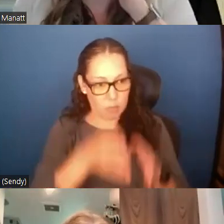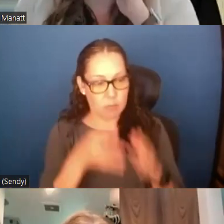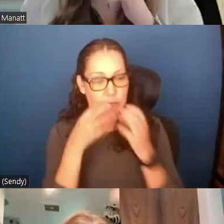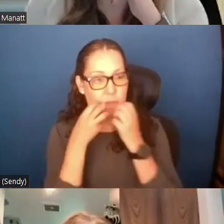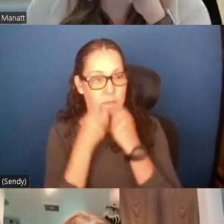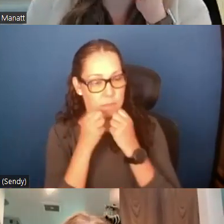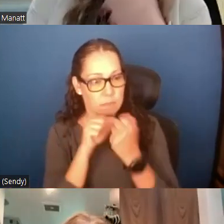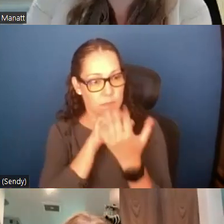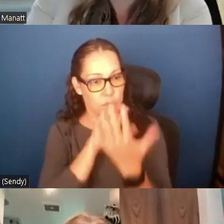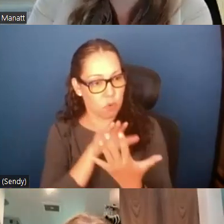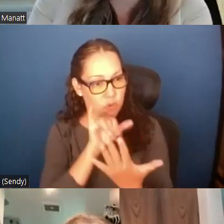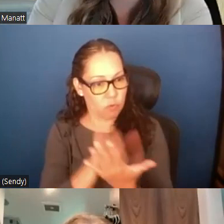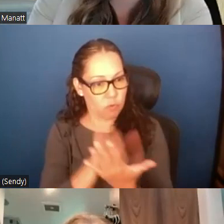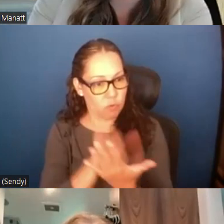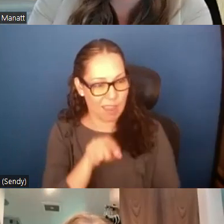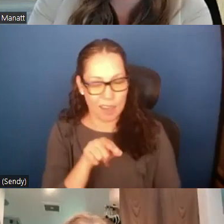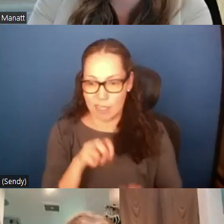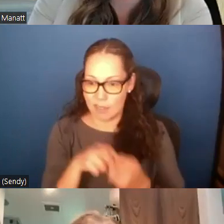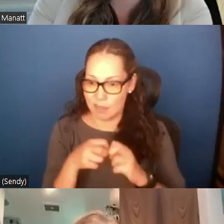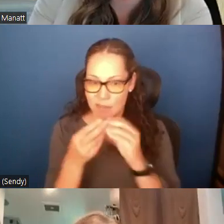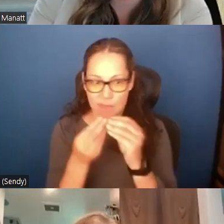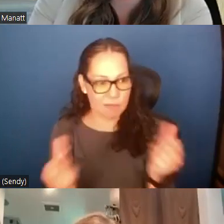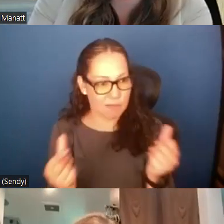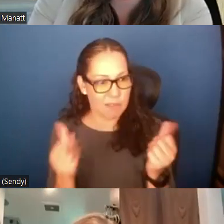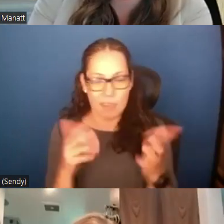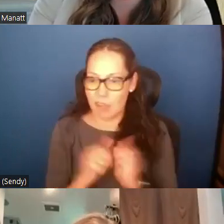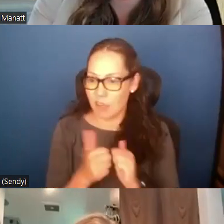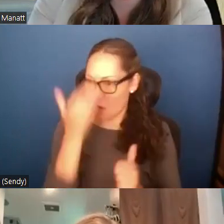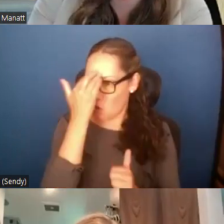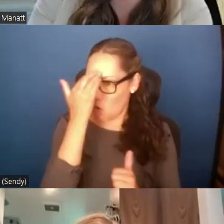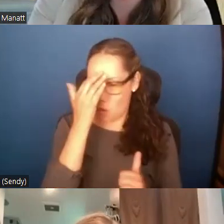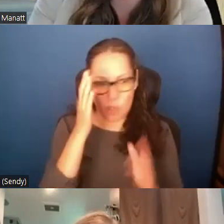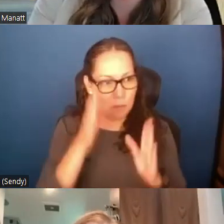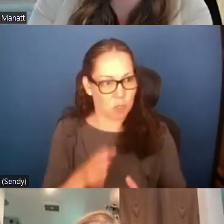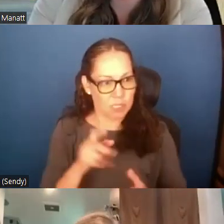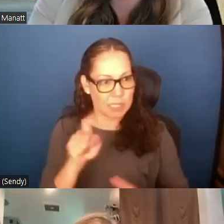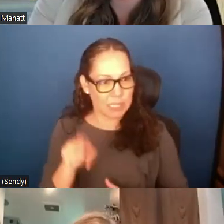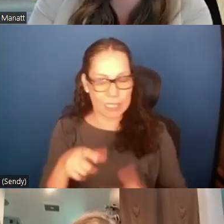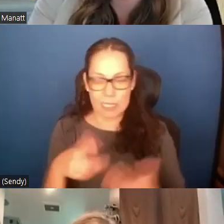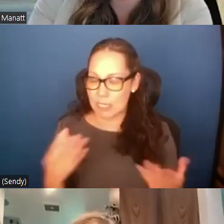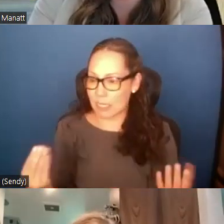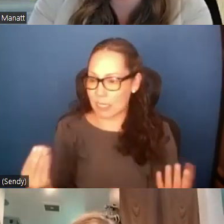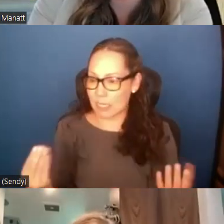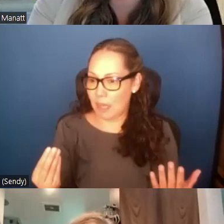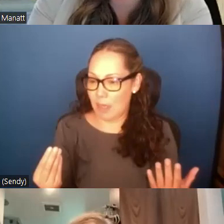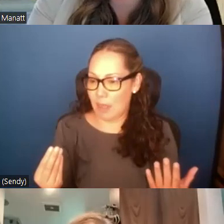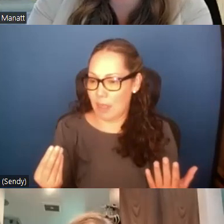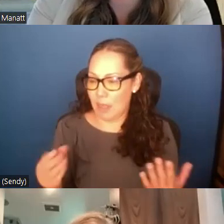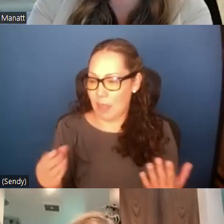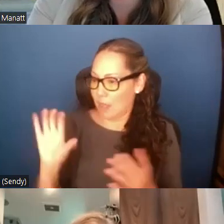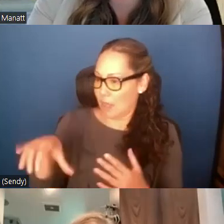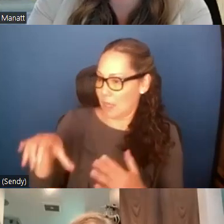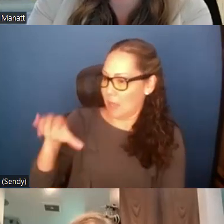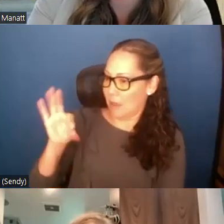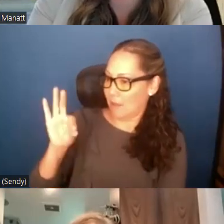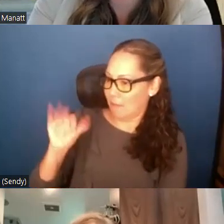approach to this, knowing the person's needs and also the facility, during an emergency is